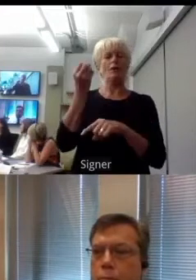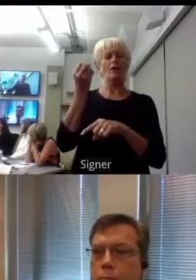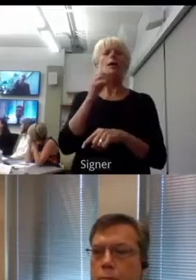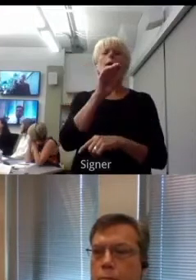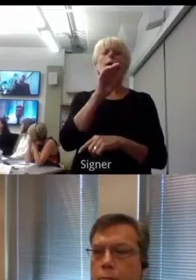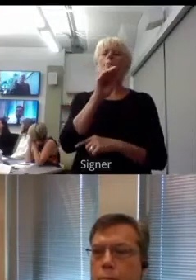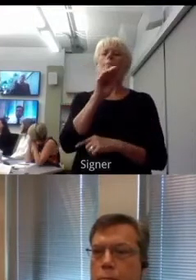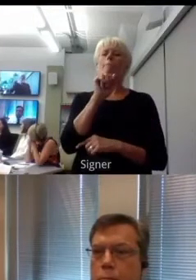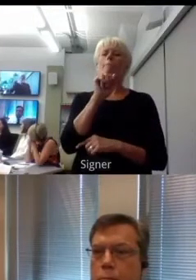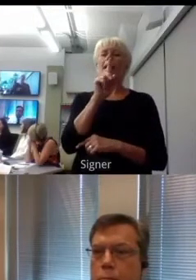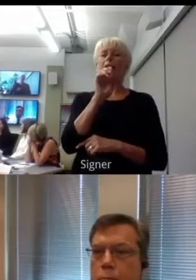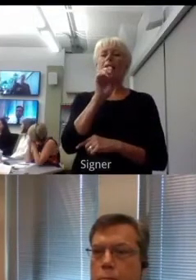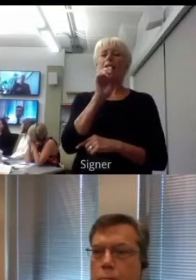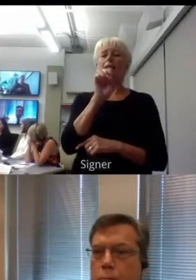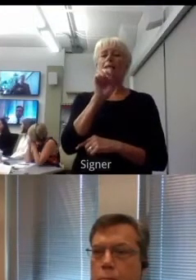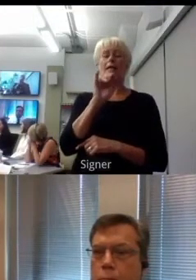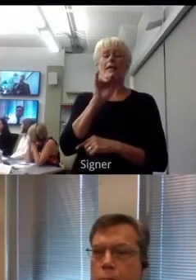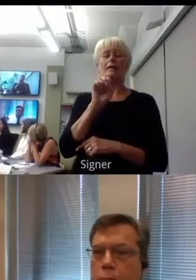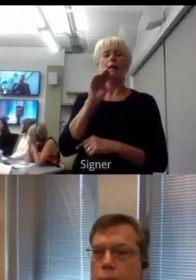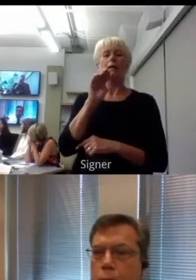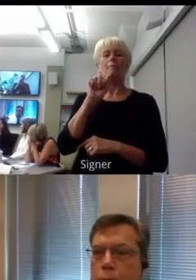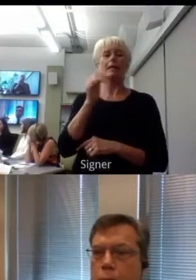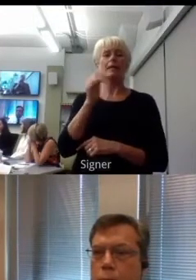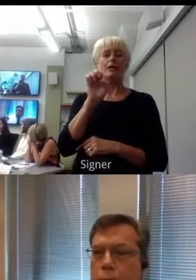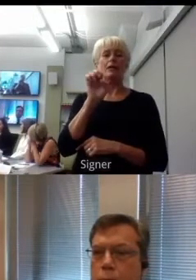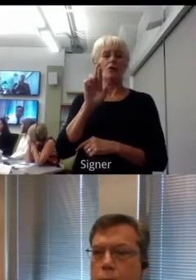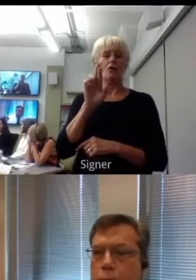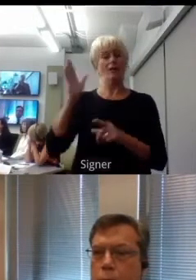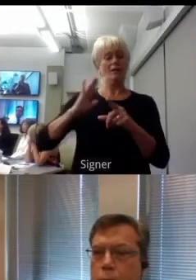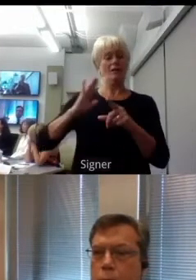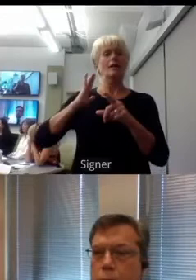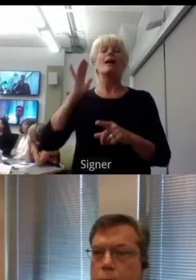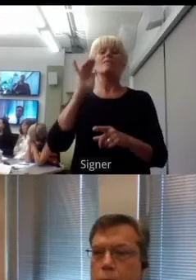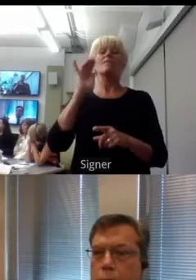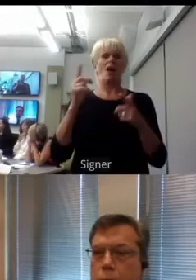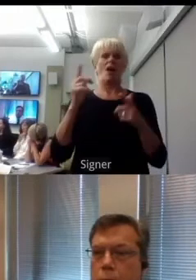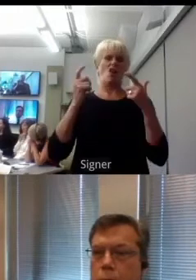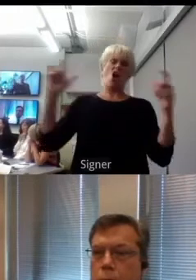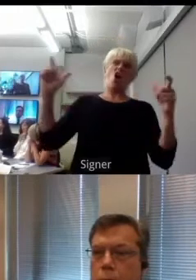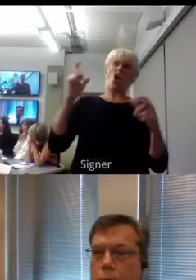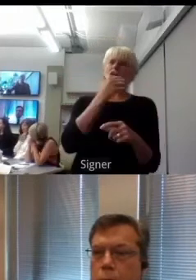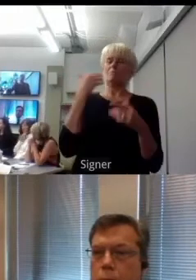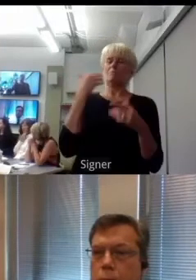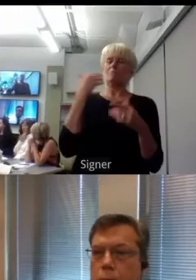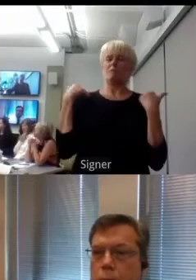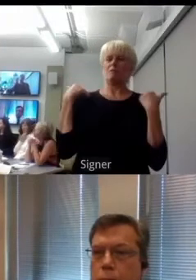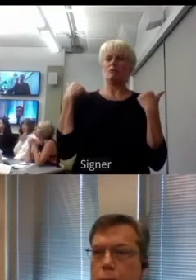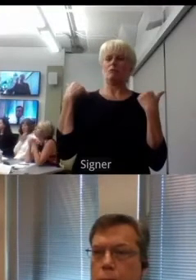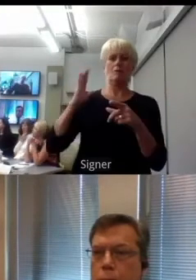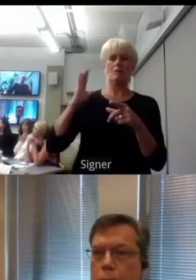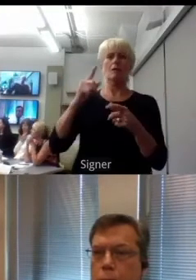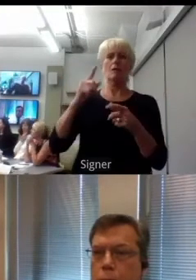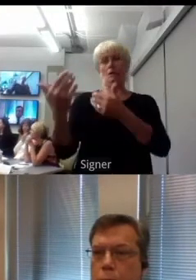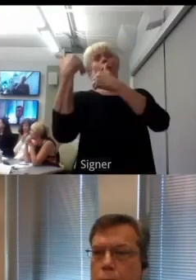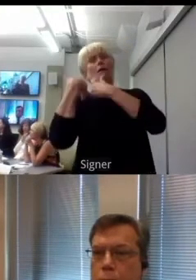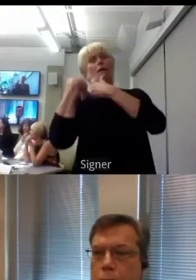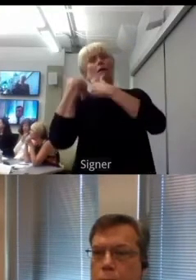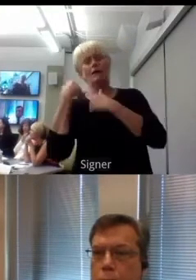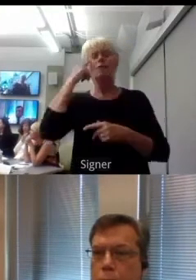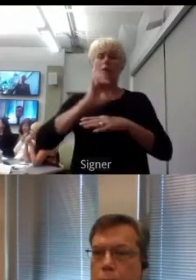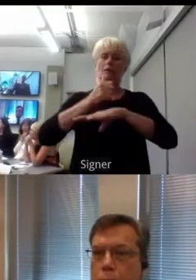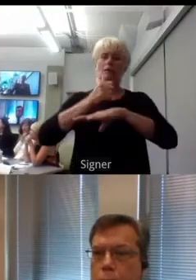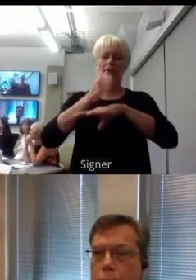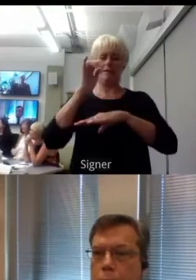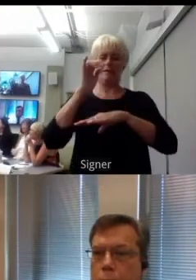that time, that large ministry had responsibility for implementing the Accessibility for Ontarians with